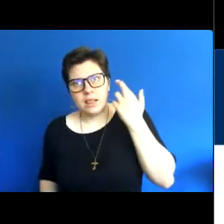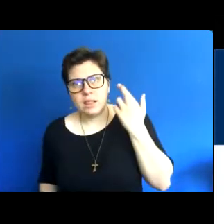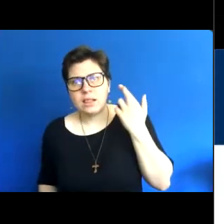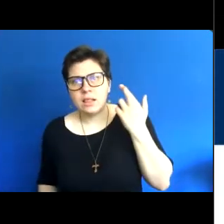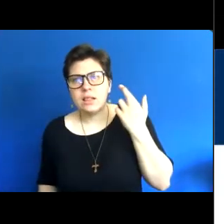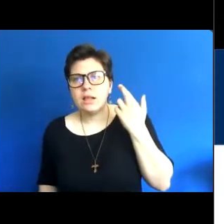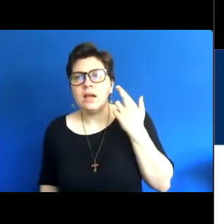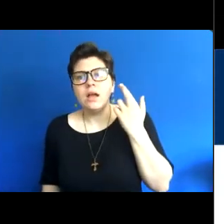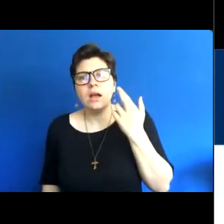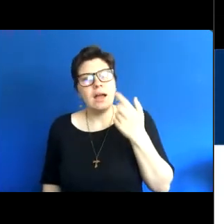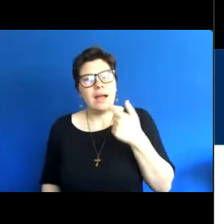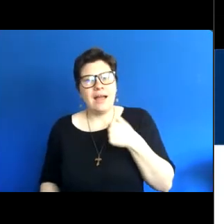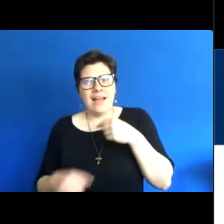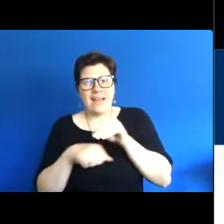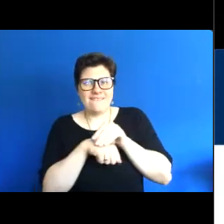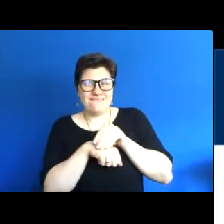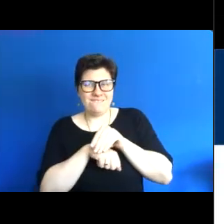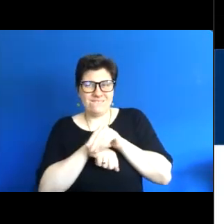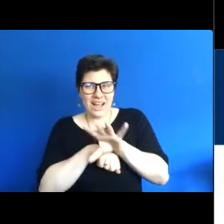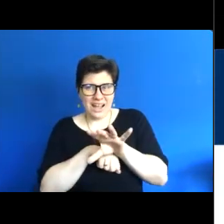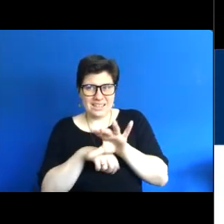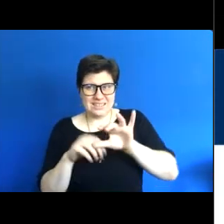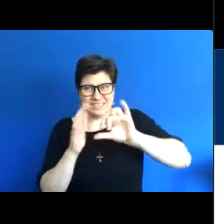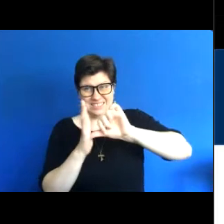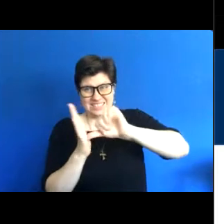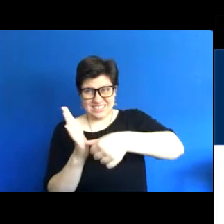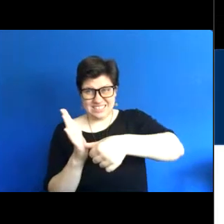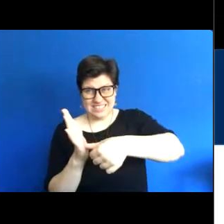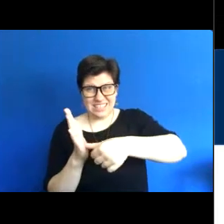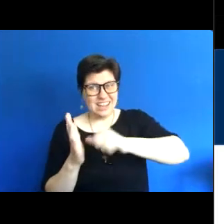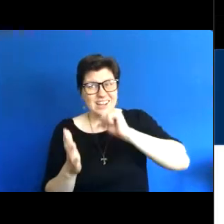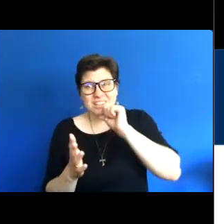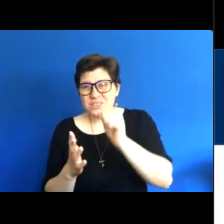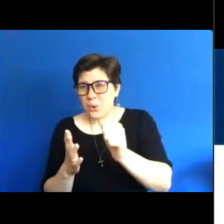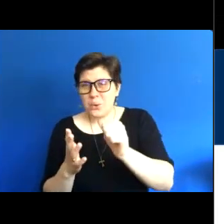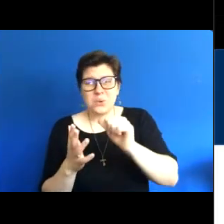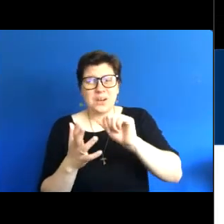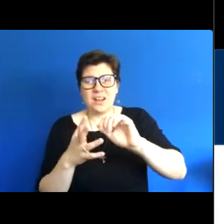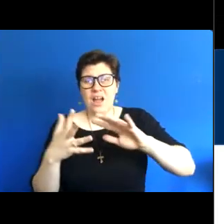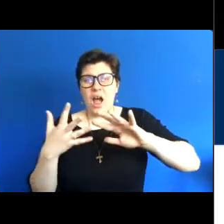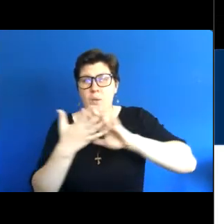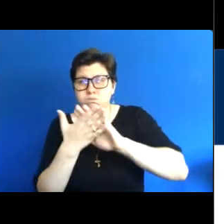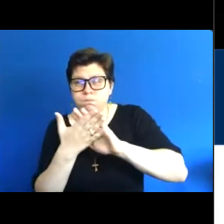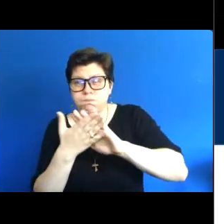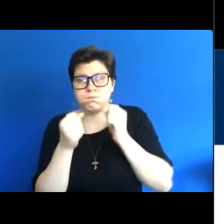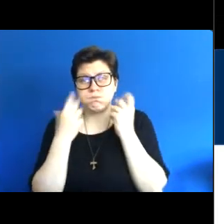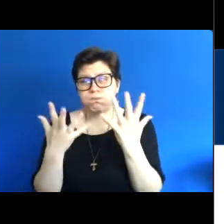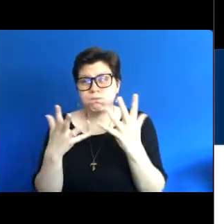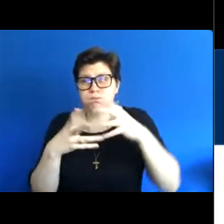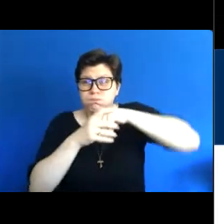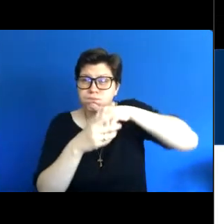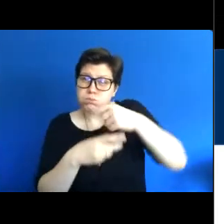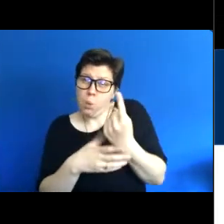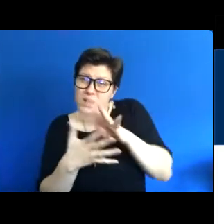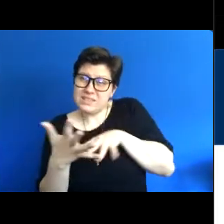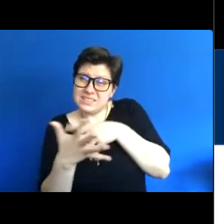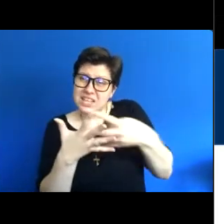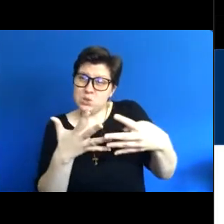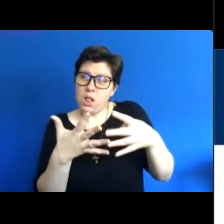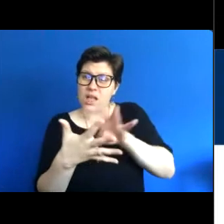advise and I want to really emphasize, please no jam packing. Please do not try to cram every single piece